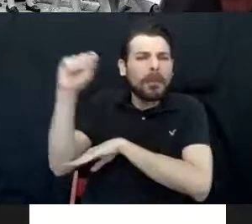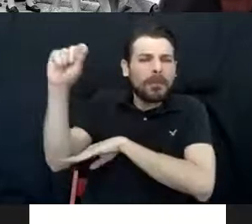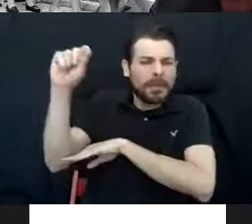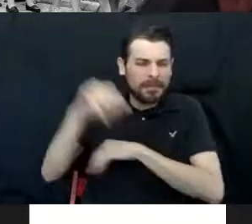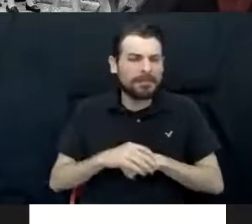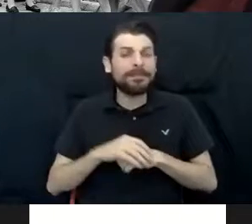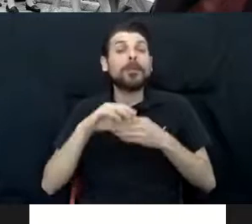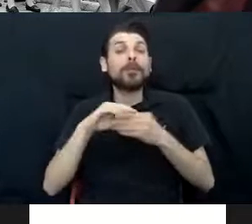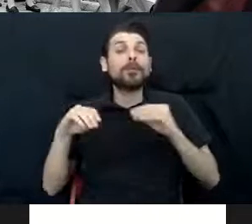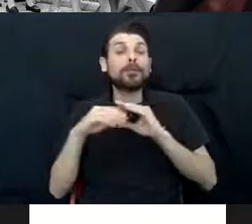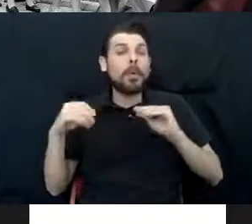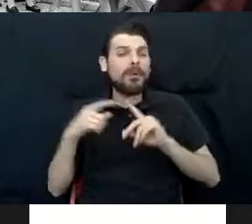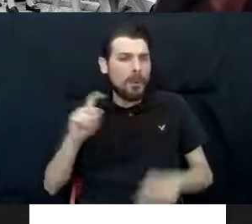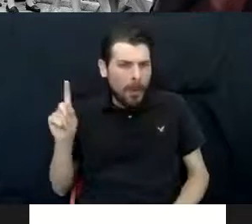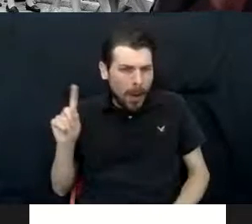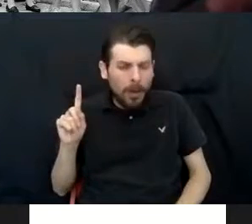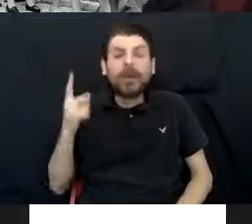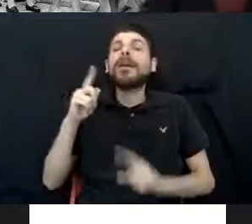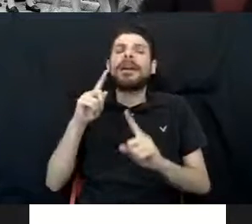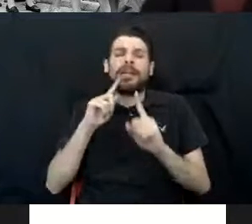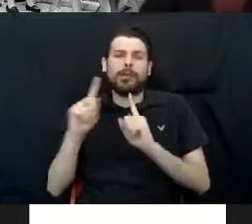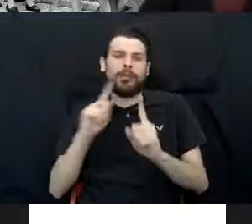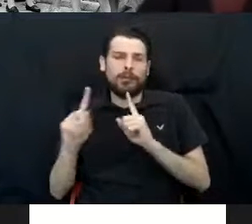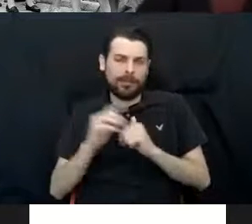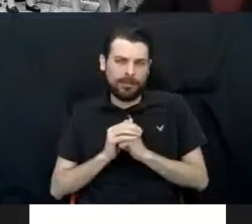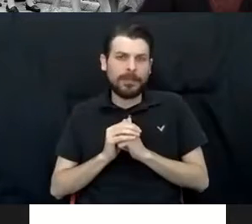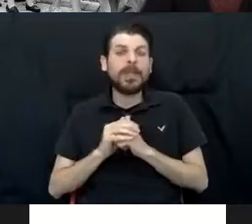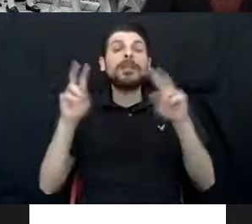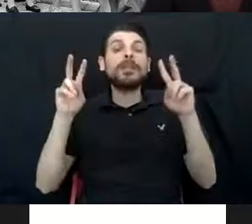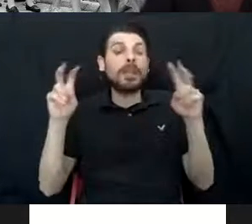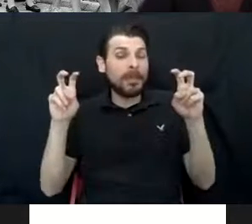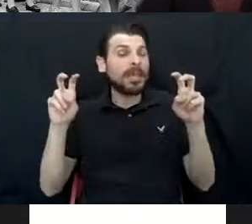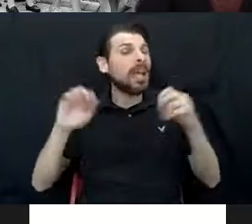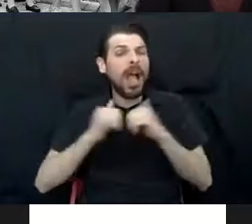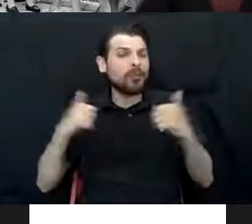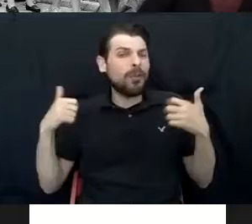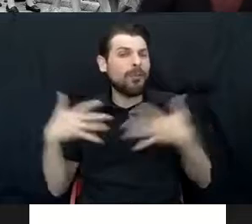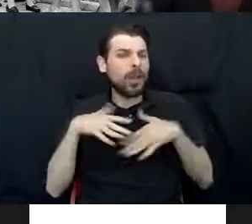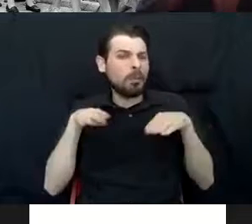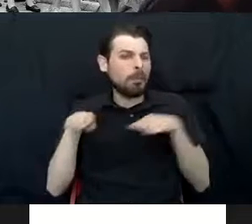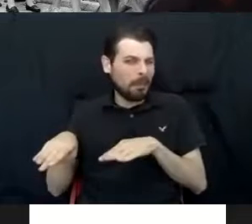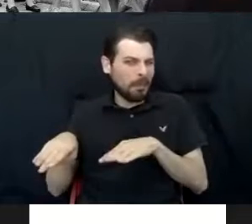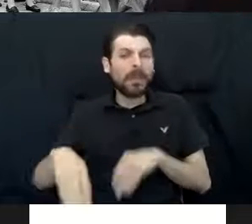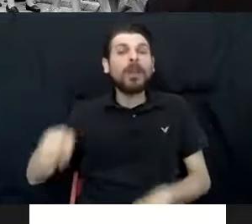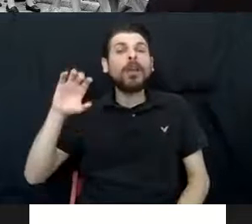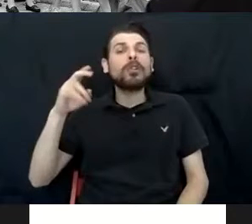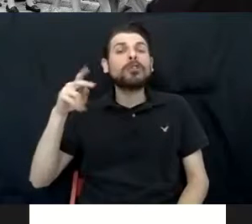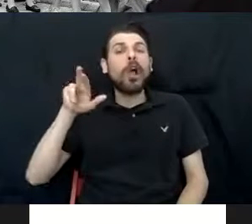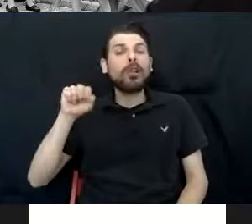taken from an interview to overcome fear. It is Charles McLaurin, who was born